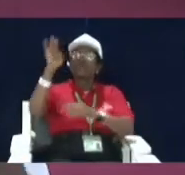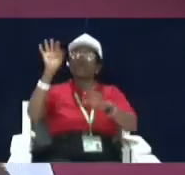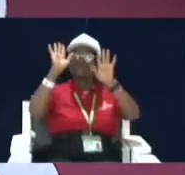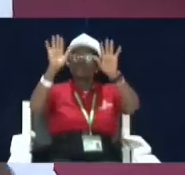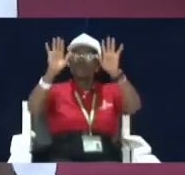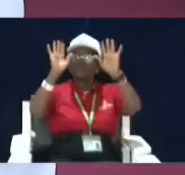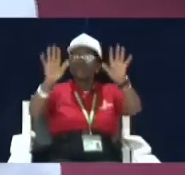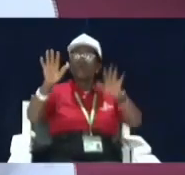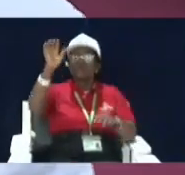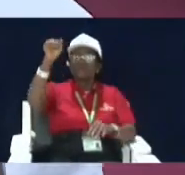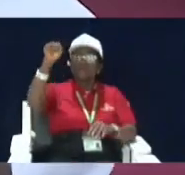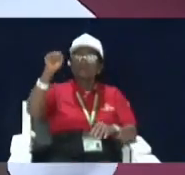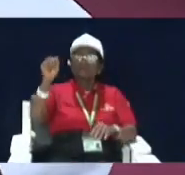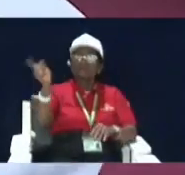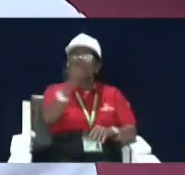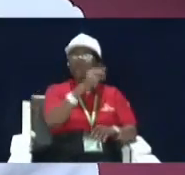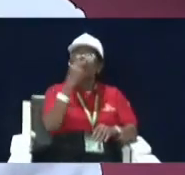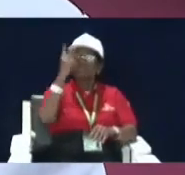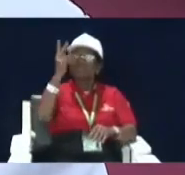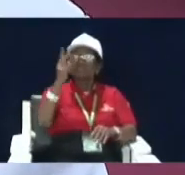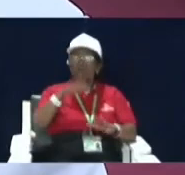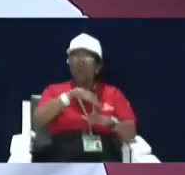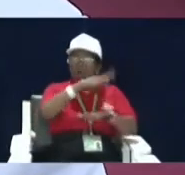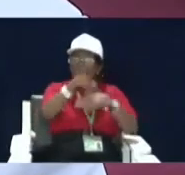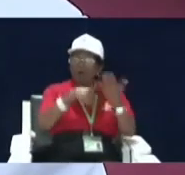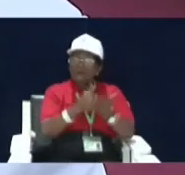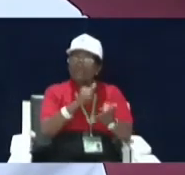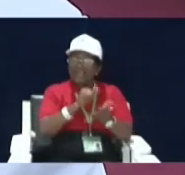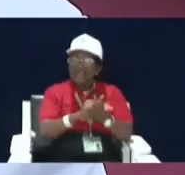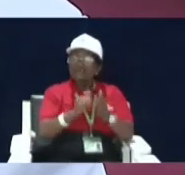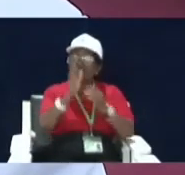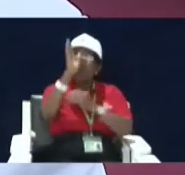You see, all that God is waiting for